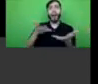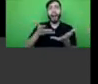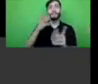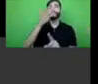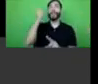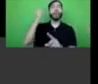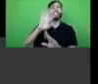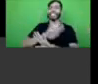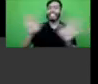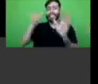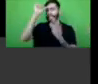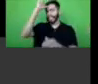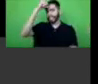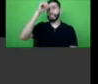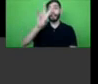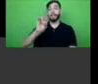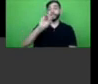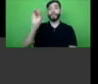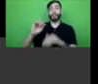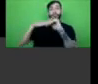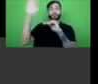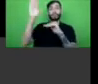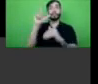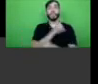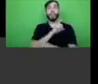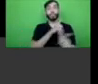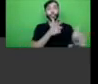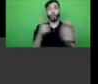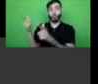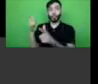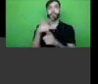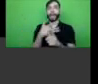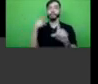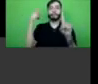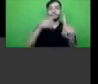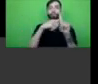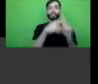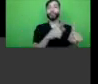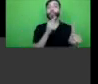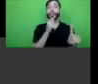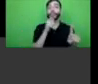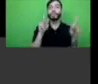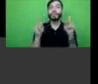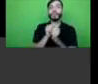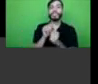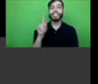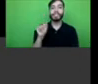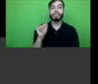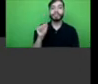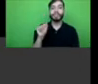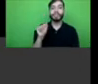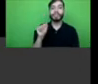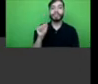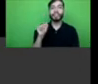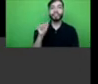that over 70% of police shootings are people with disabilities, and